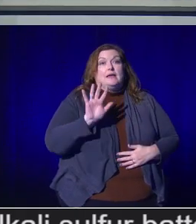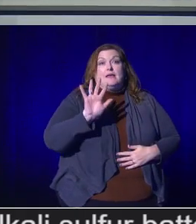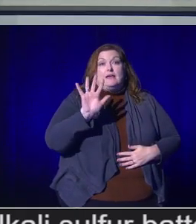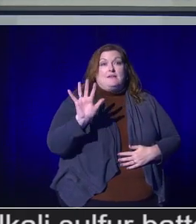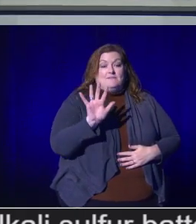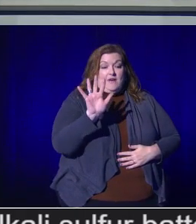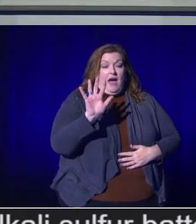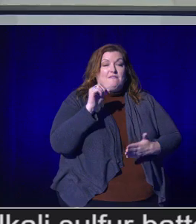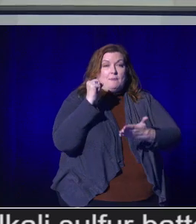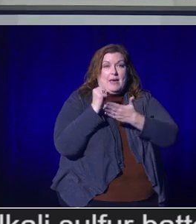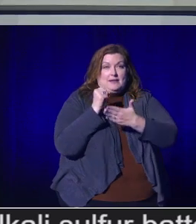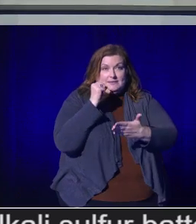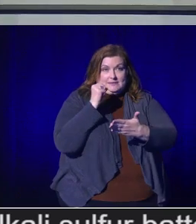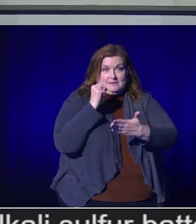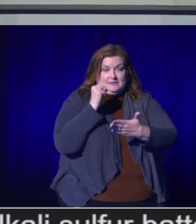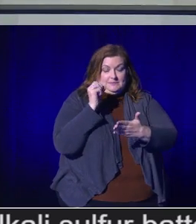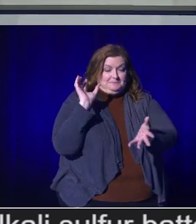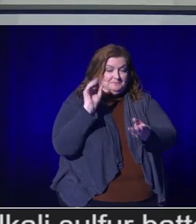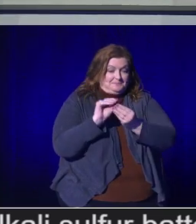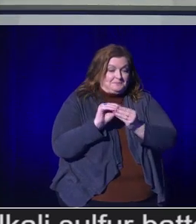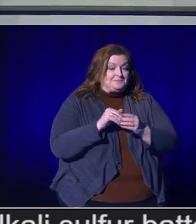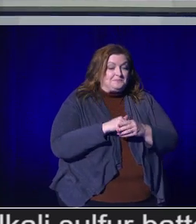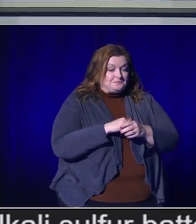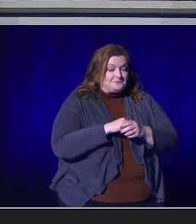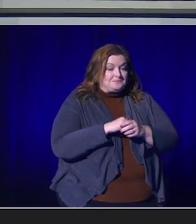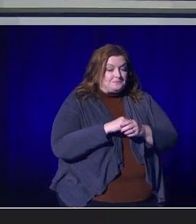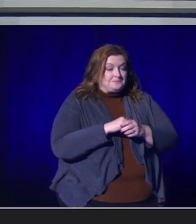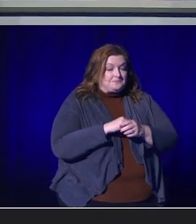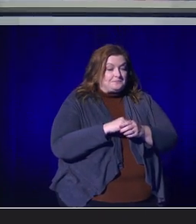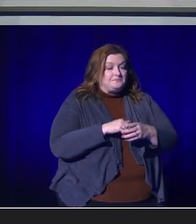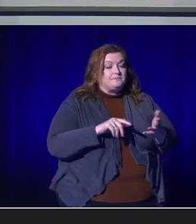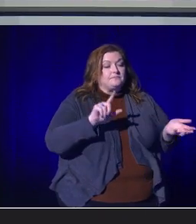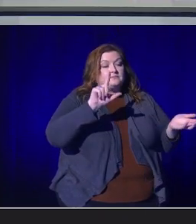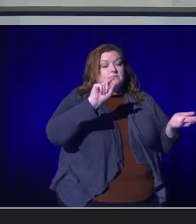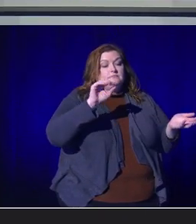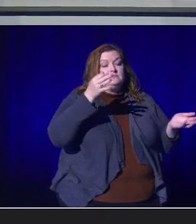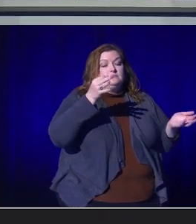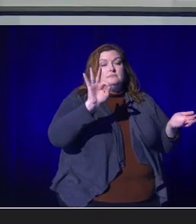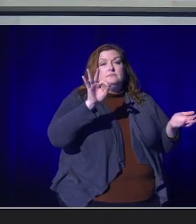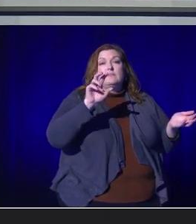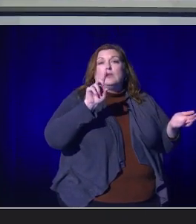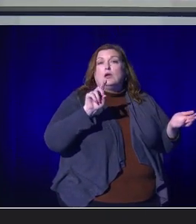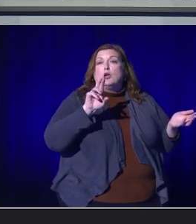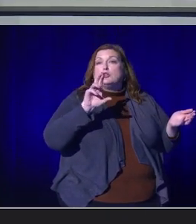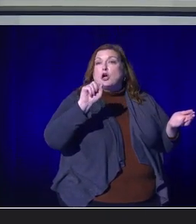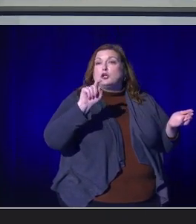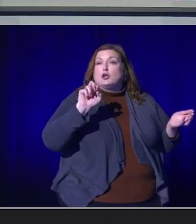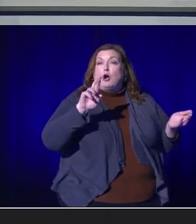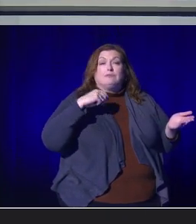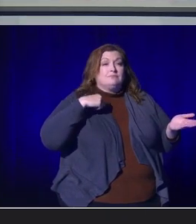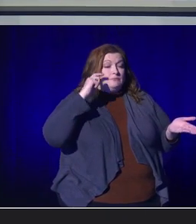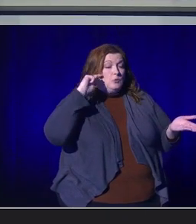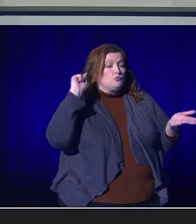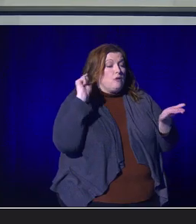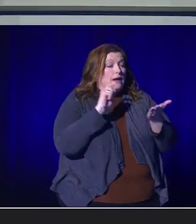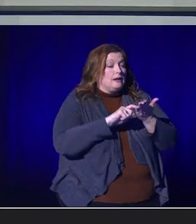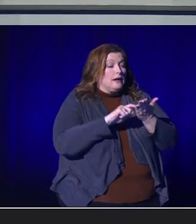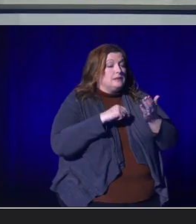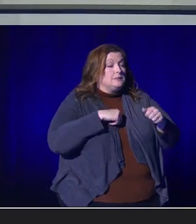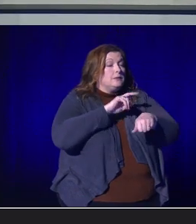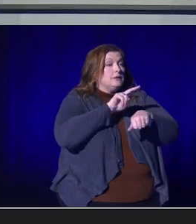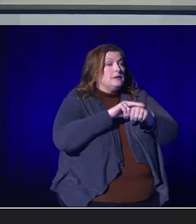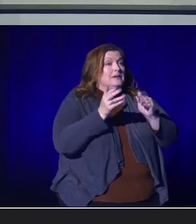5 patents. In 2019, Dr. Carter was recognized by Nature as a top 5